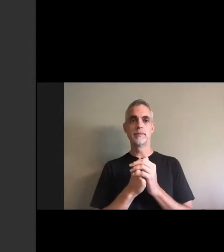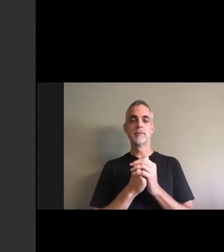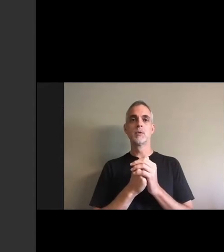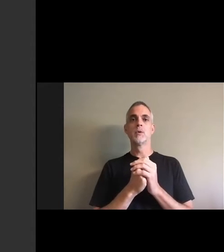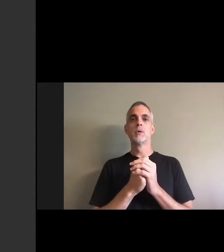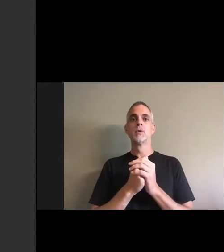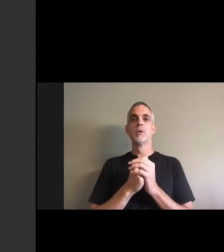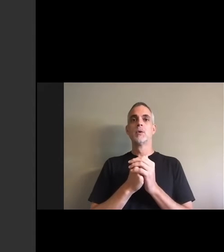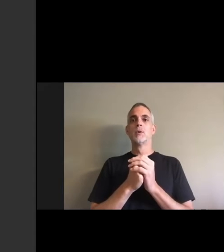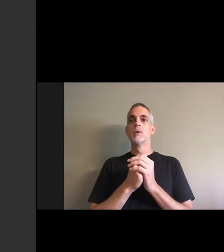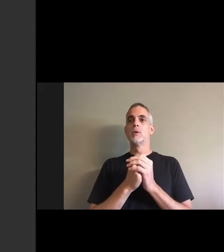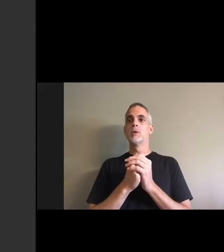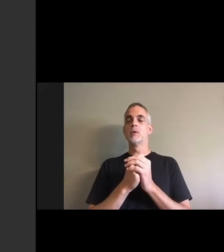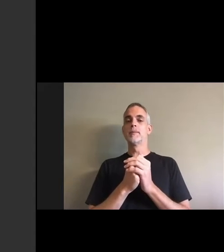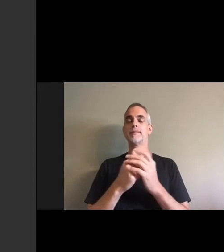conversation.